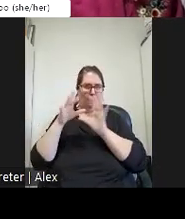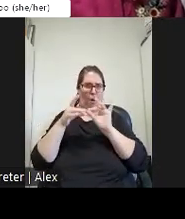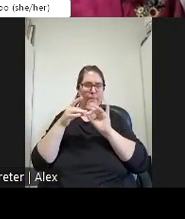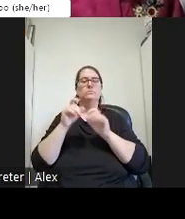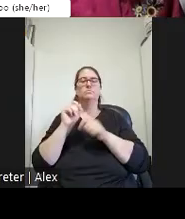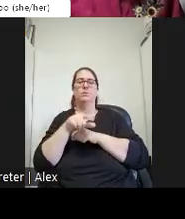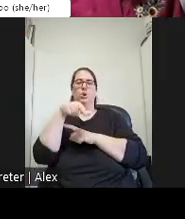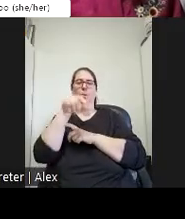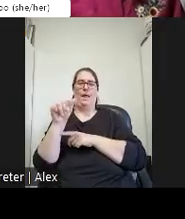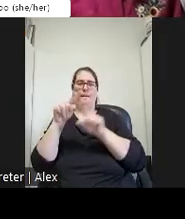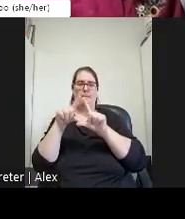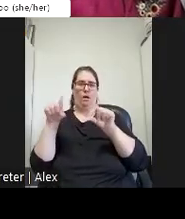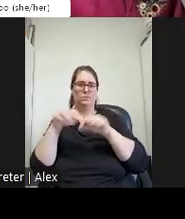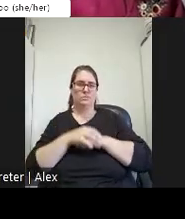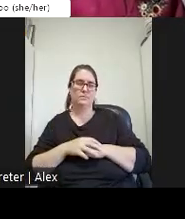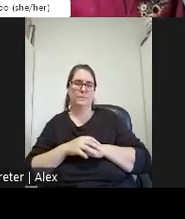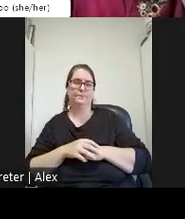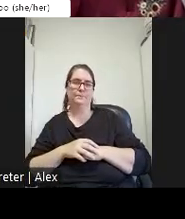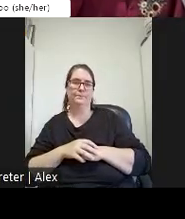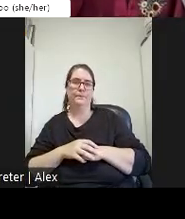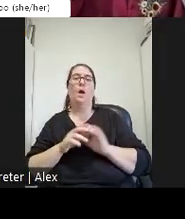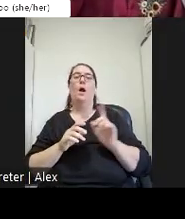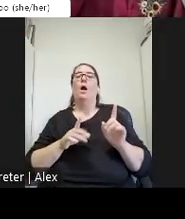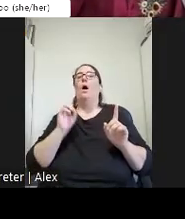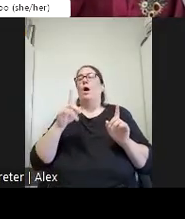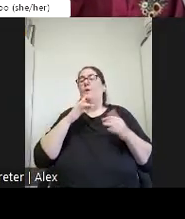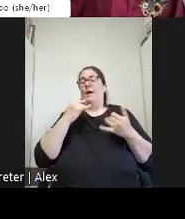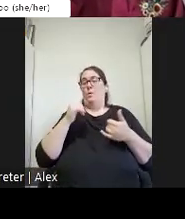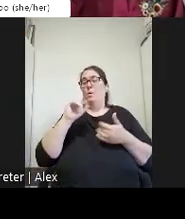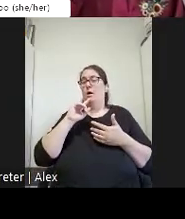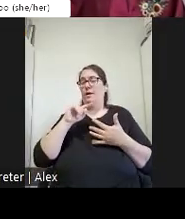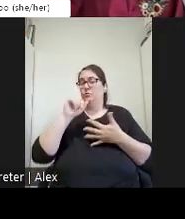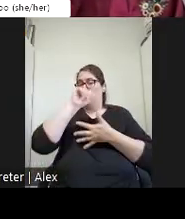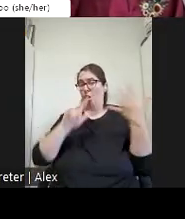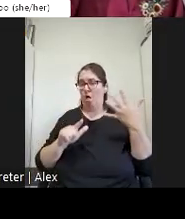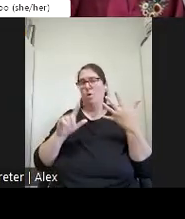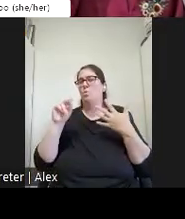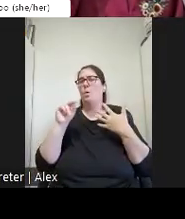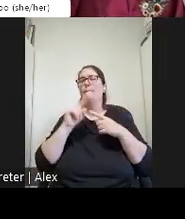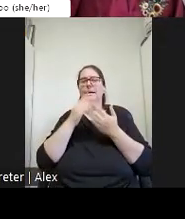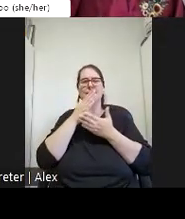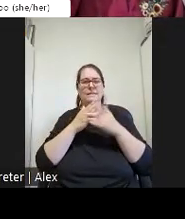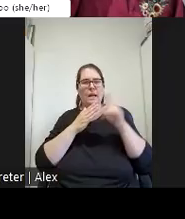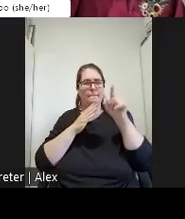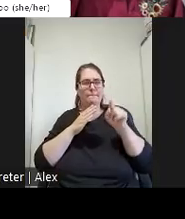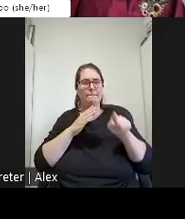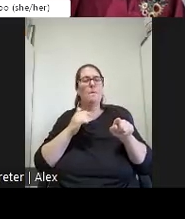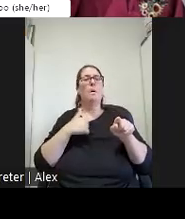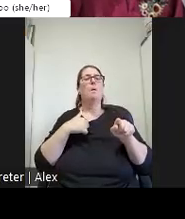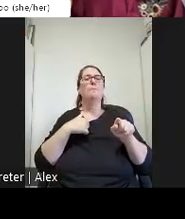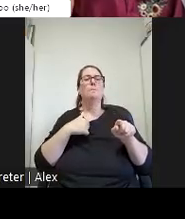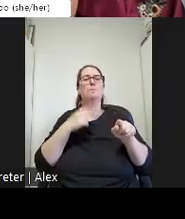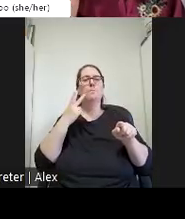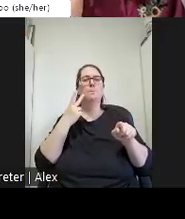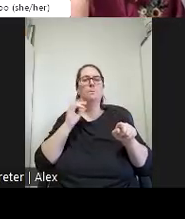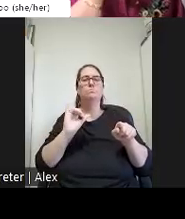So just at this point, we won't be taking all the questions, but there are a couple of questions that I can see in